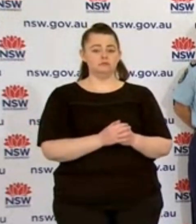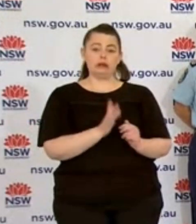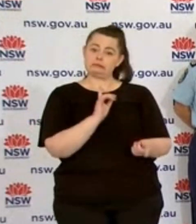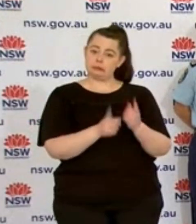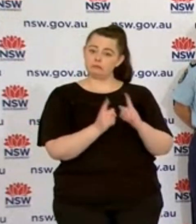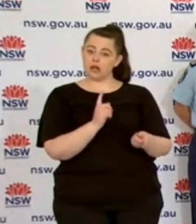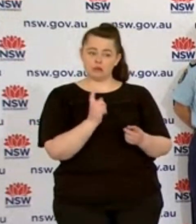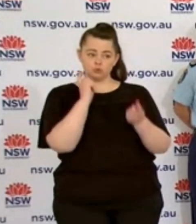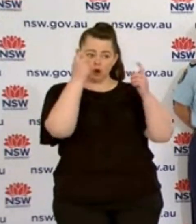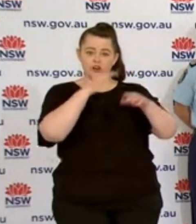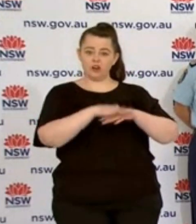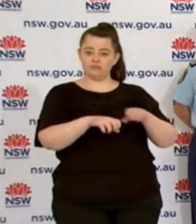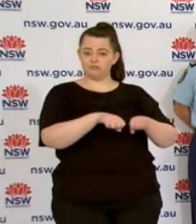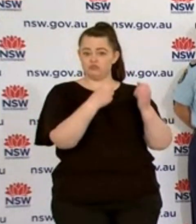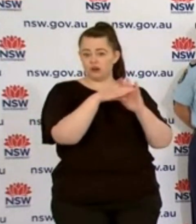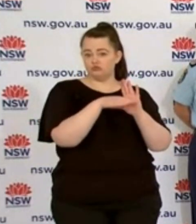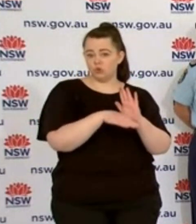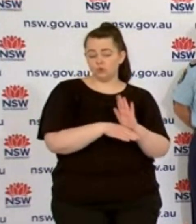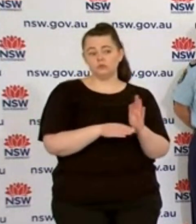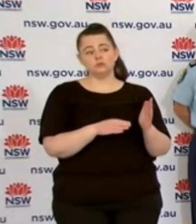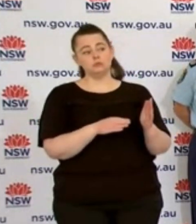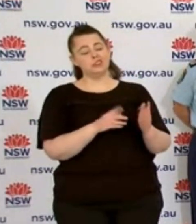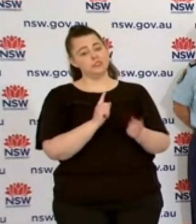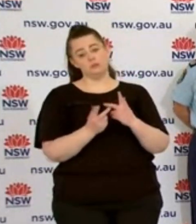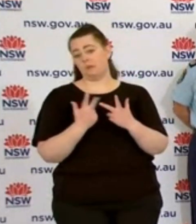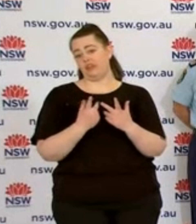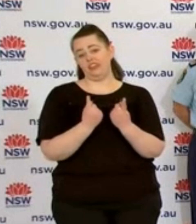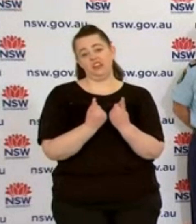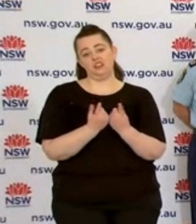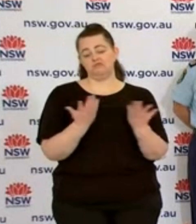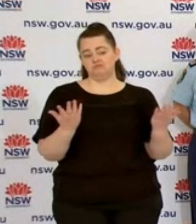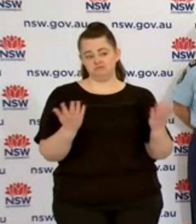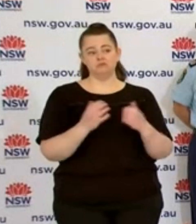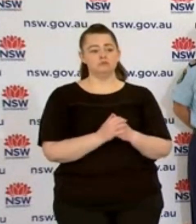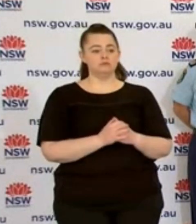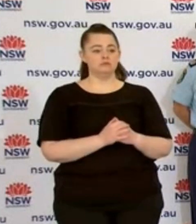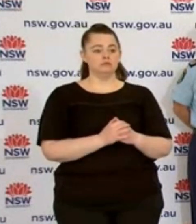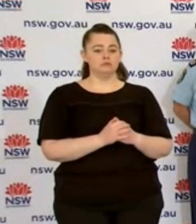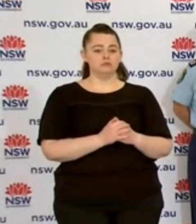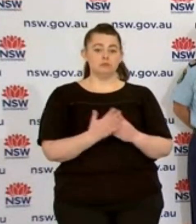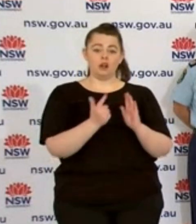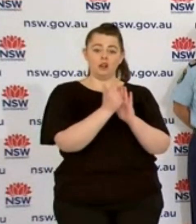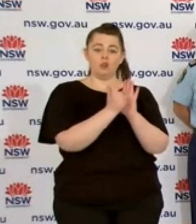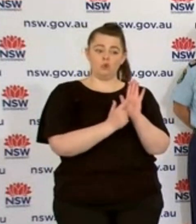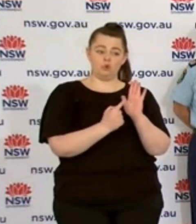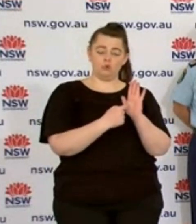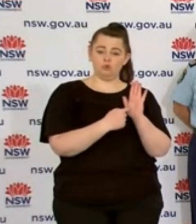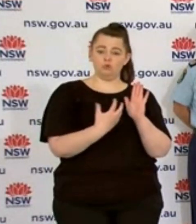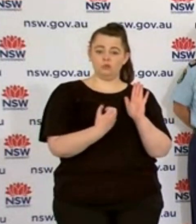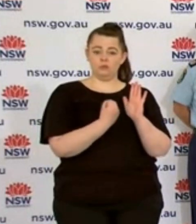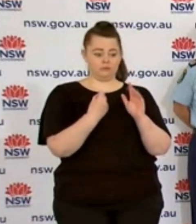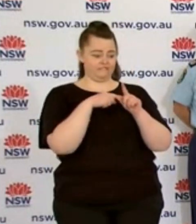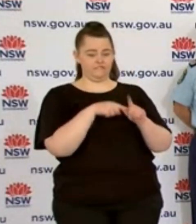issues that people are worried about. So a range of factors, but the public health order requires us to form a view, and our doctors take